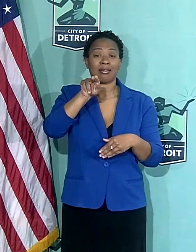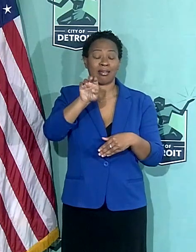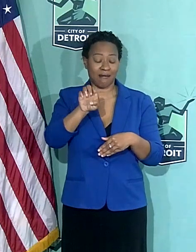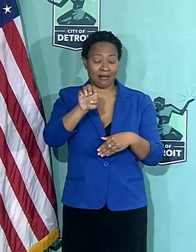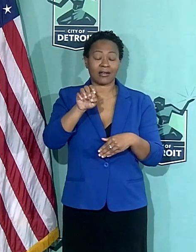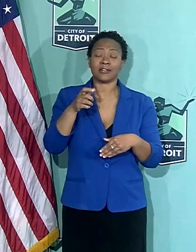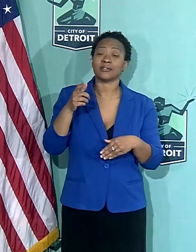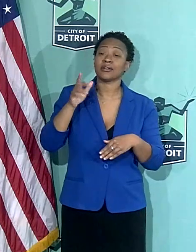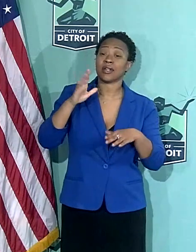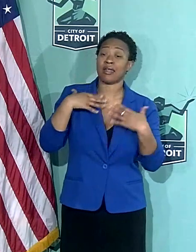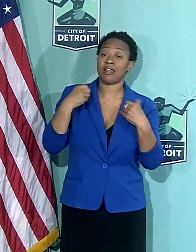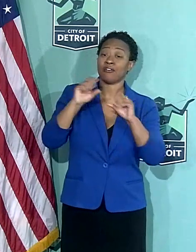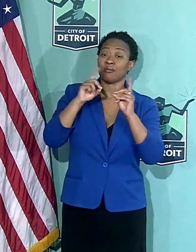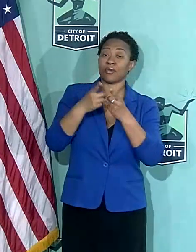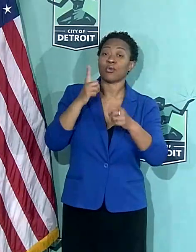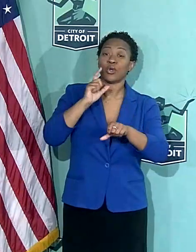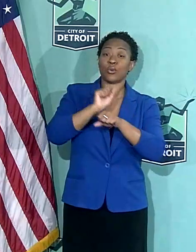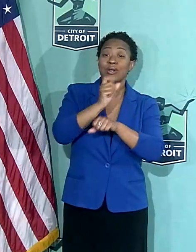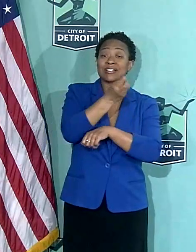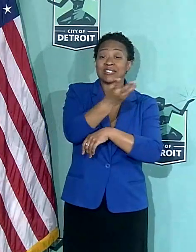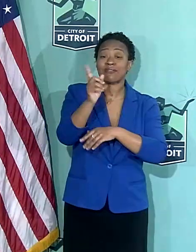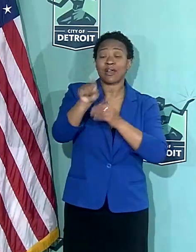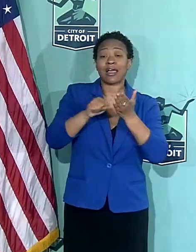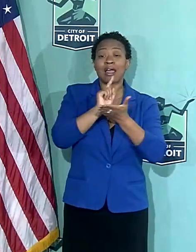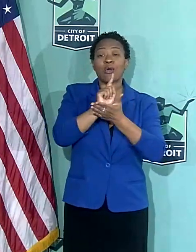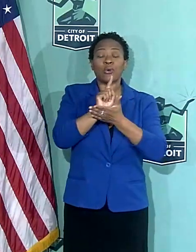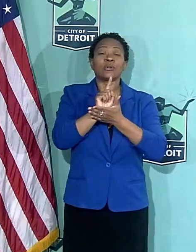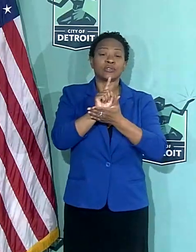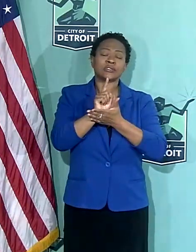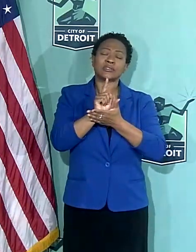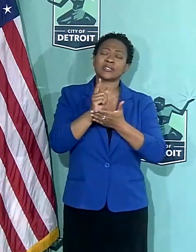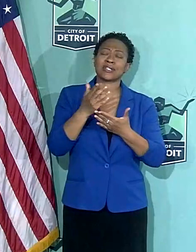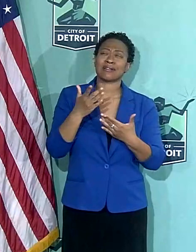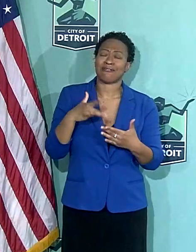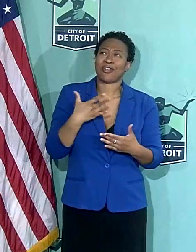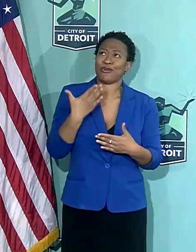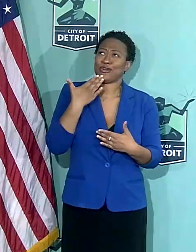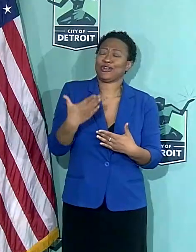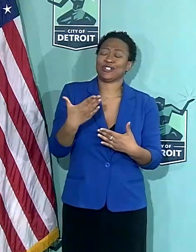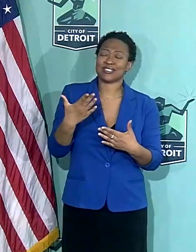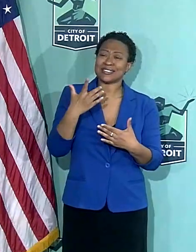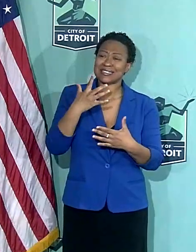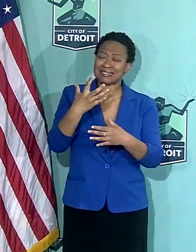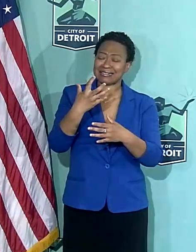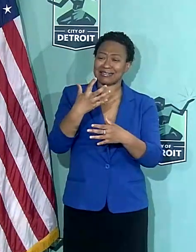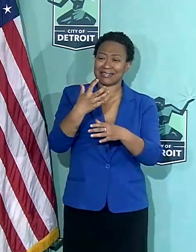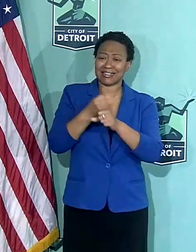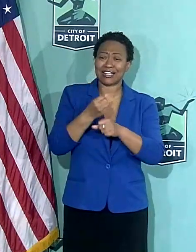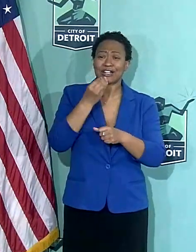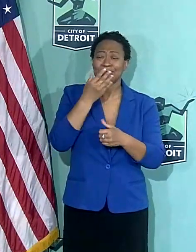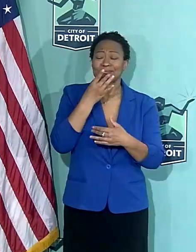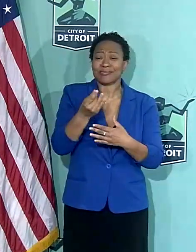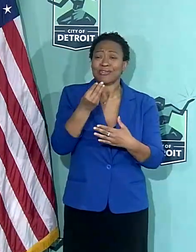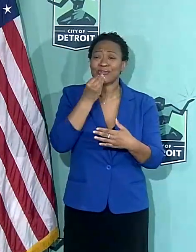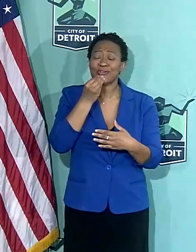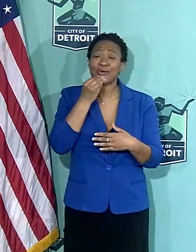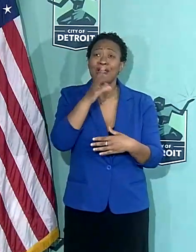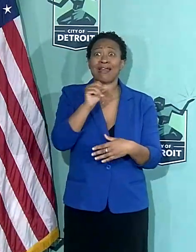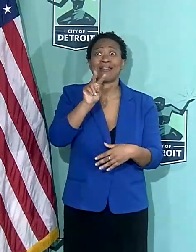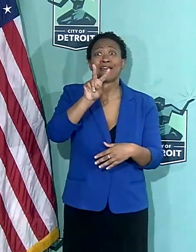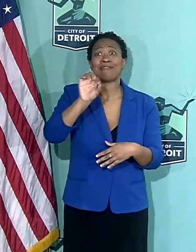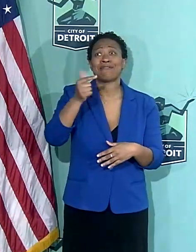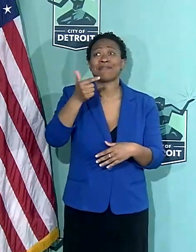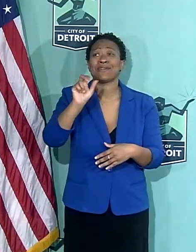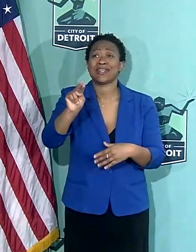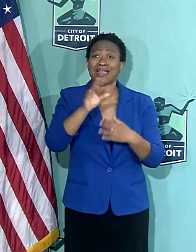work several hours, and it's really good to get some nutritious meals, especially the vegan options, which I've thought for a moment that